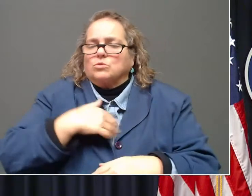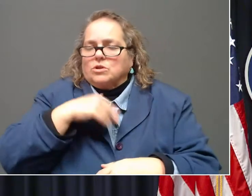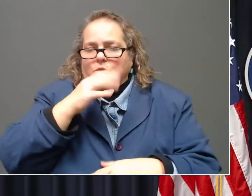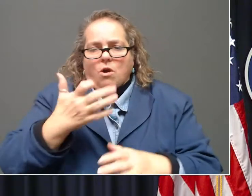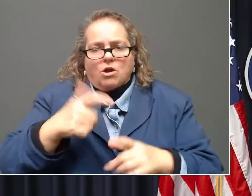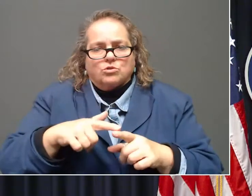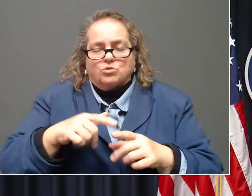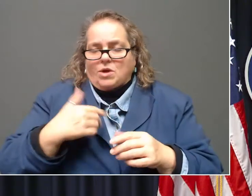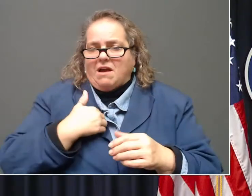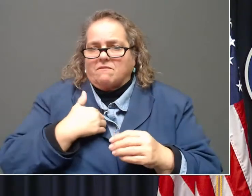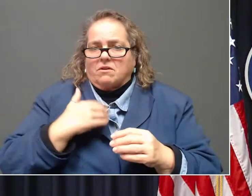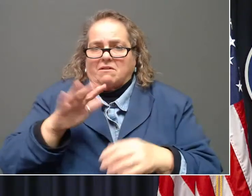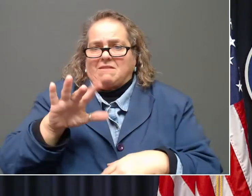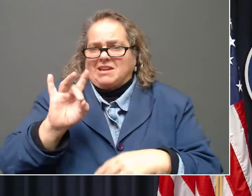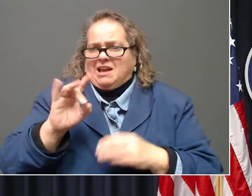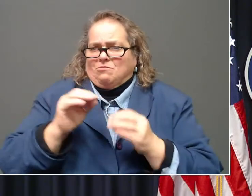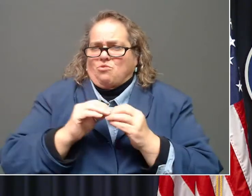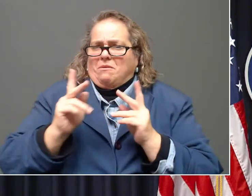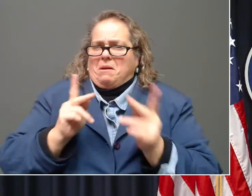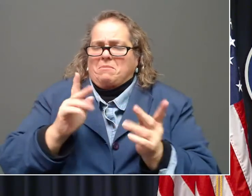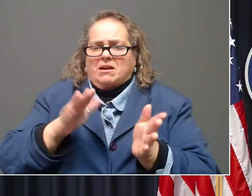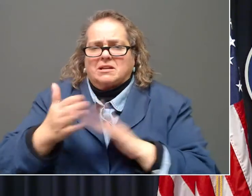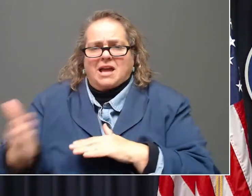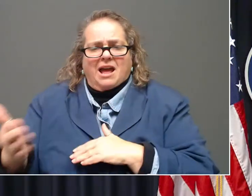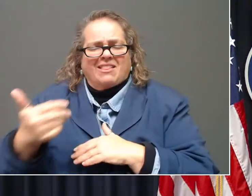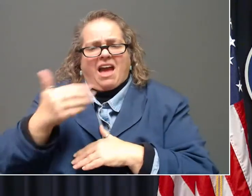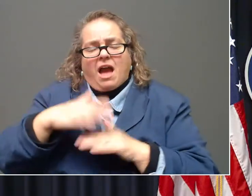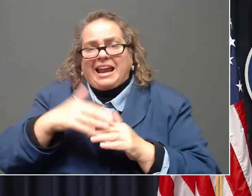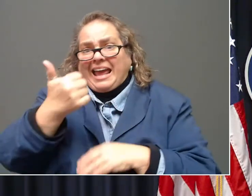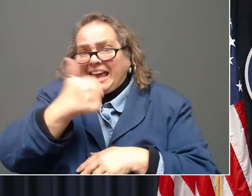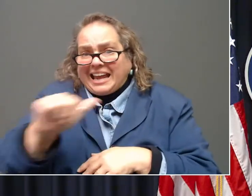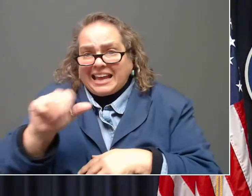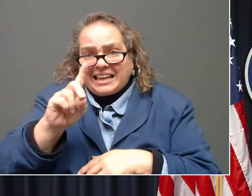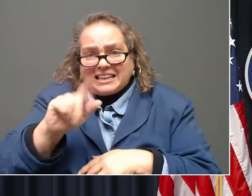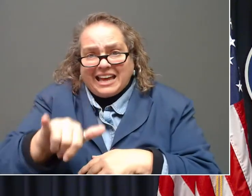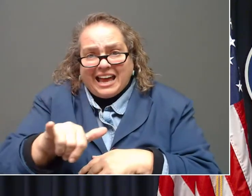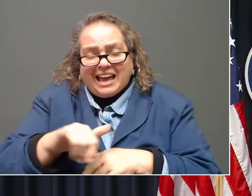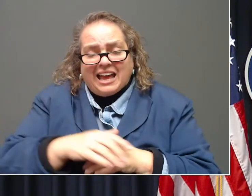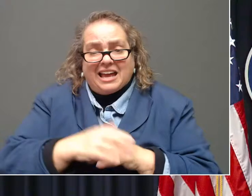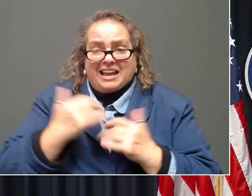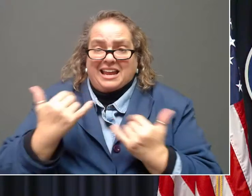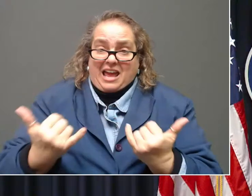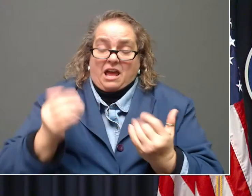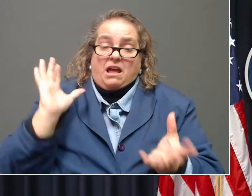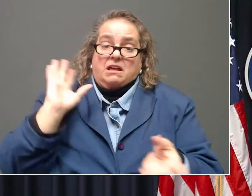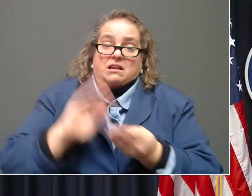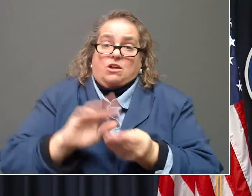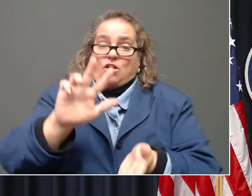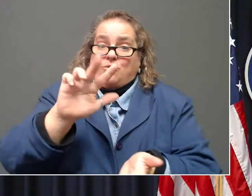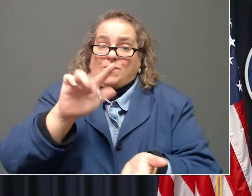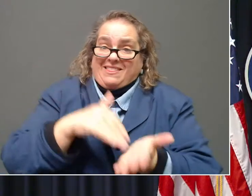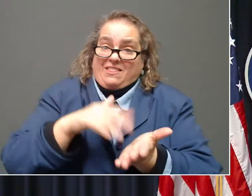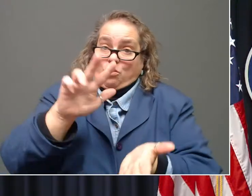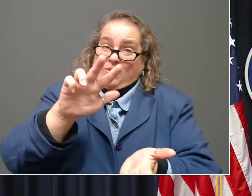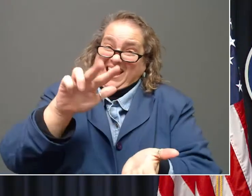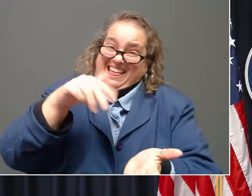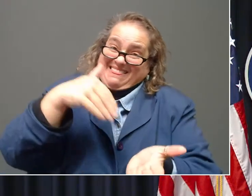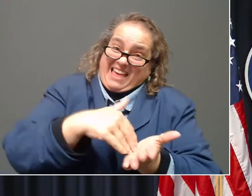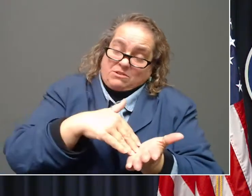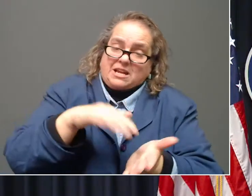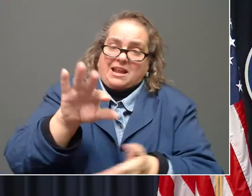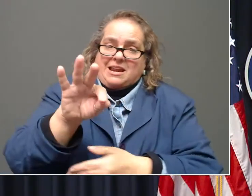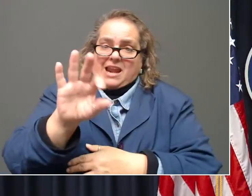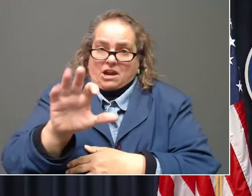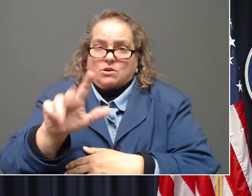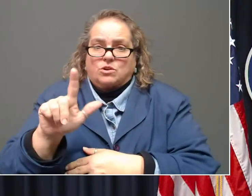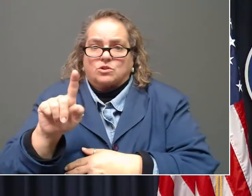shows you that our prioritization of individuals in long-term care for vaccination is working and it's saving lives, but we are still